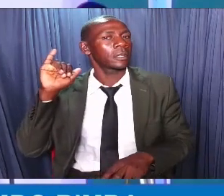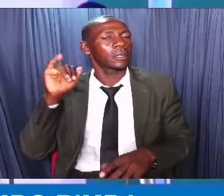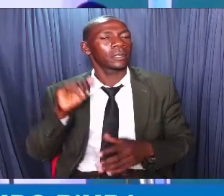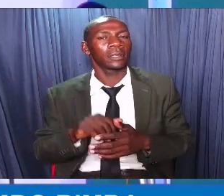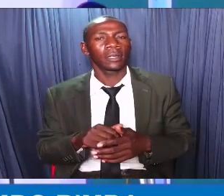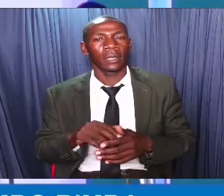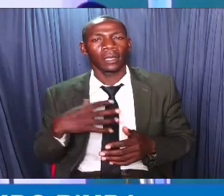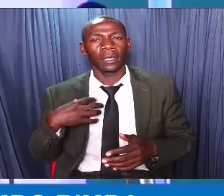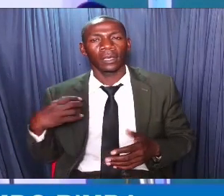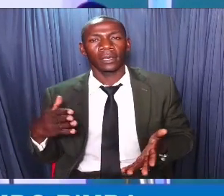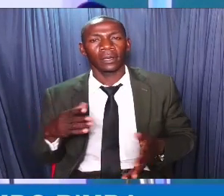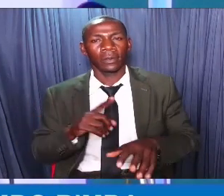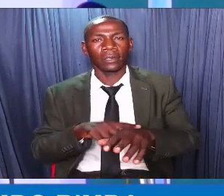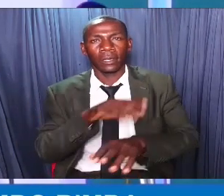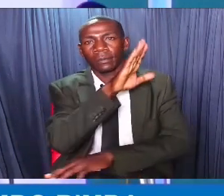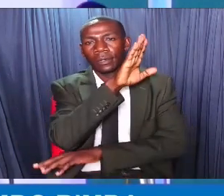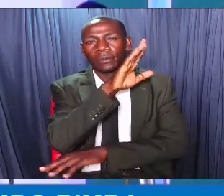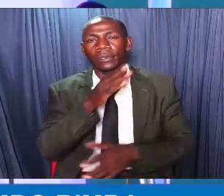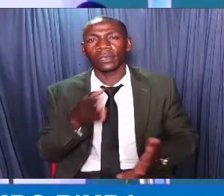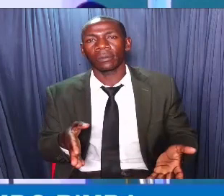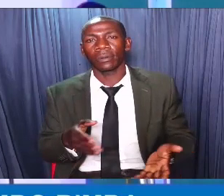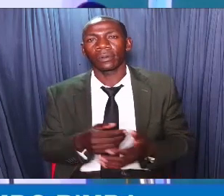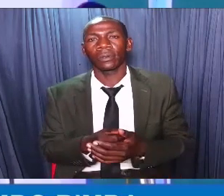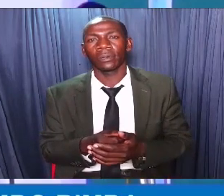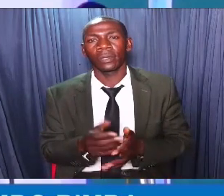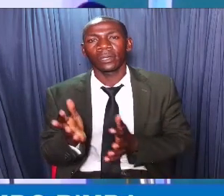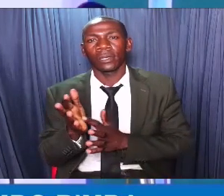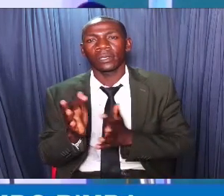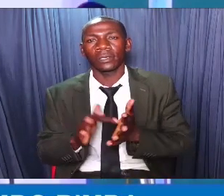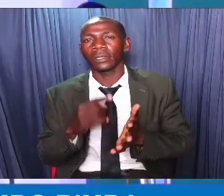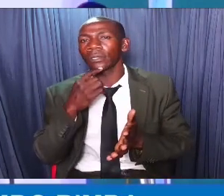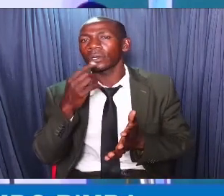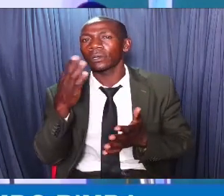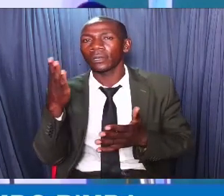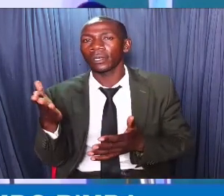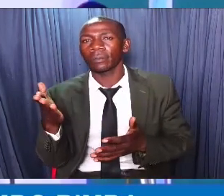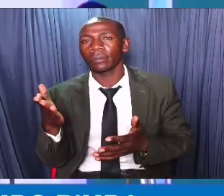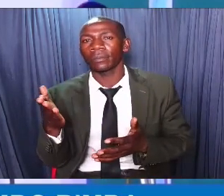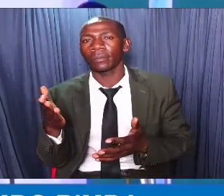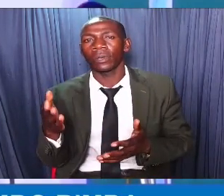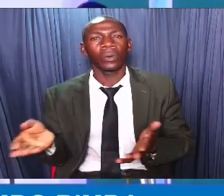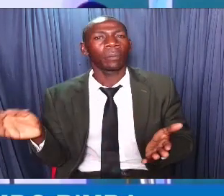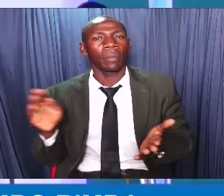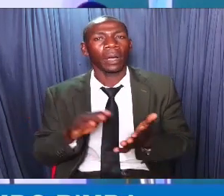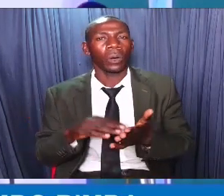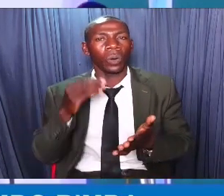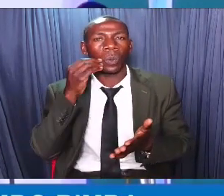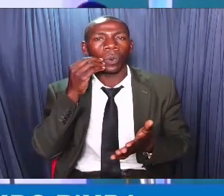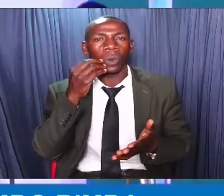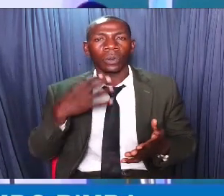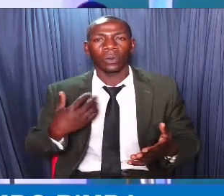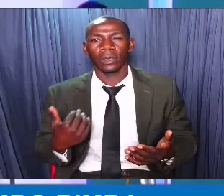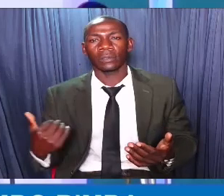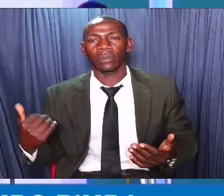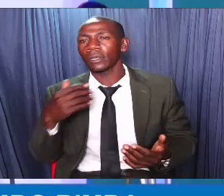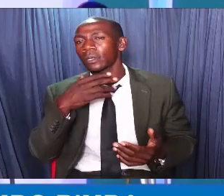Na saa hiyo 7 za mchana. And that 7th hour. Ndipo Yesu alipomwambia. That's when Jesus told him. Enda. You go. Mwanao